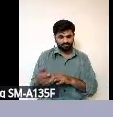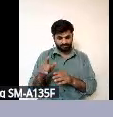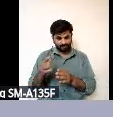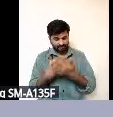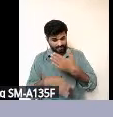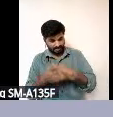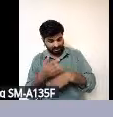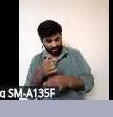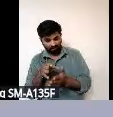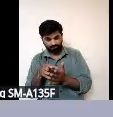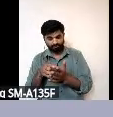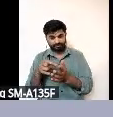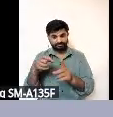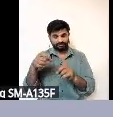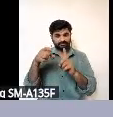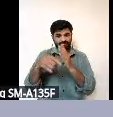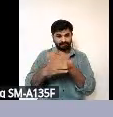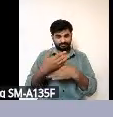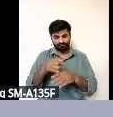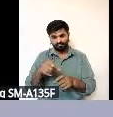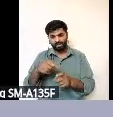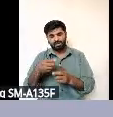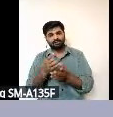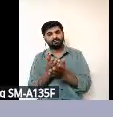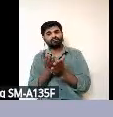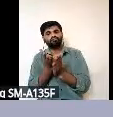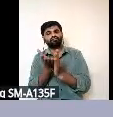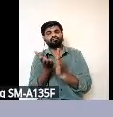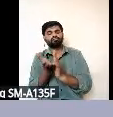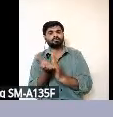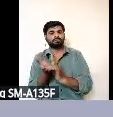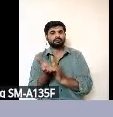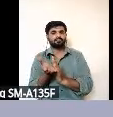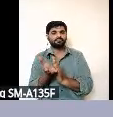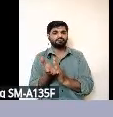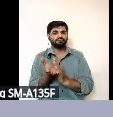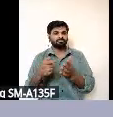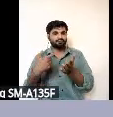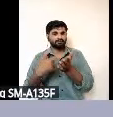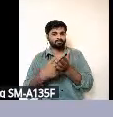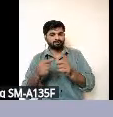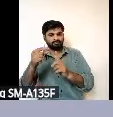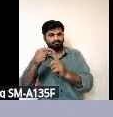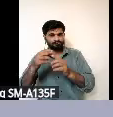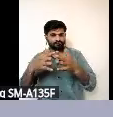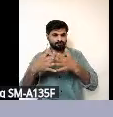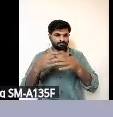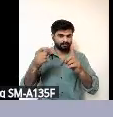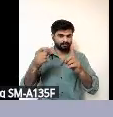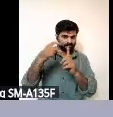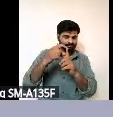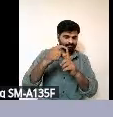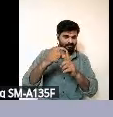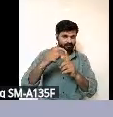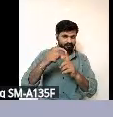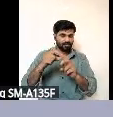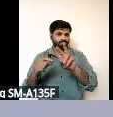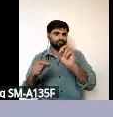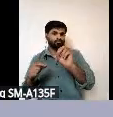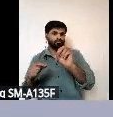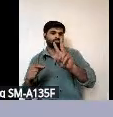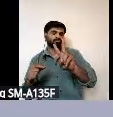why there are just 10 categories when the RPWD itself mentions 21. So as we understand right now is that